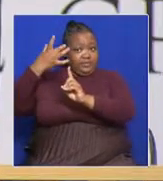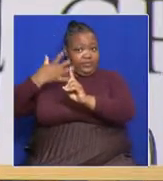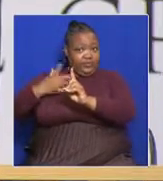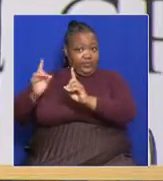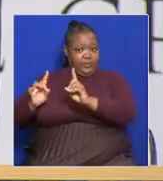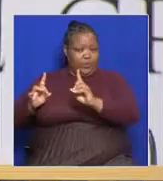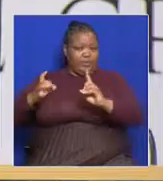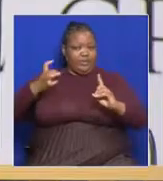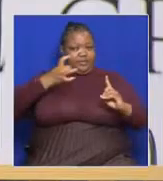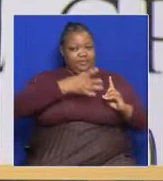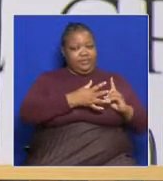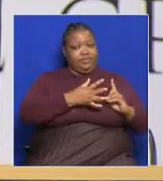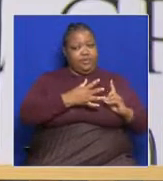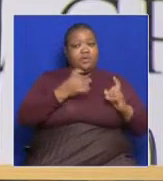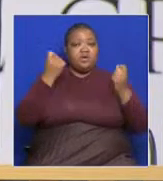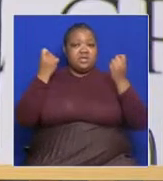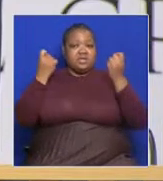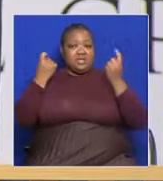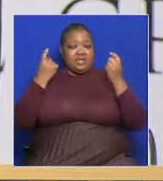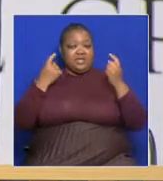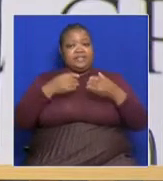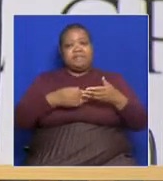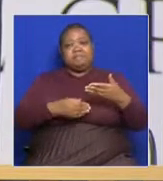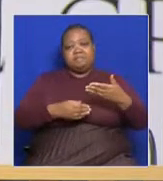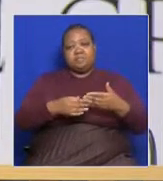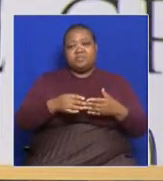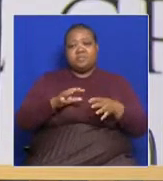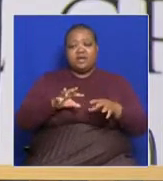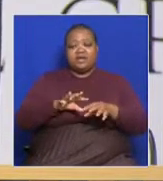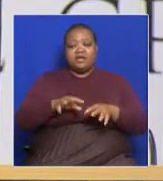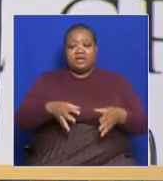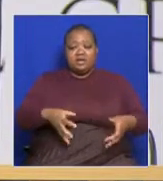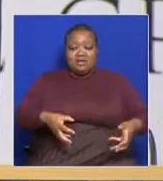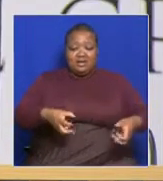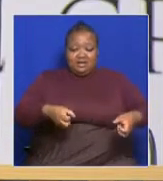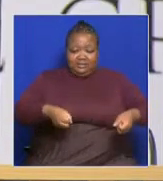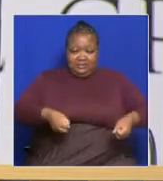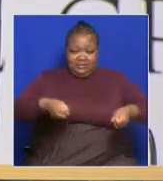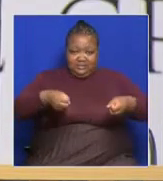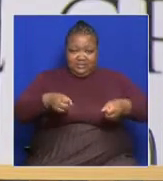I understand it to mean the entirety of the exhibits need to go to the FSL,